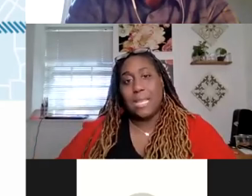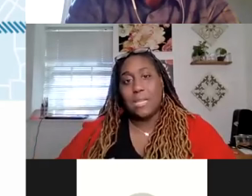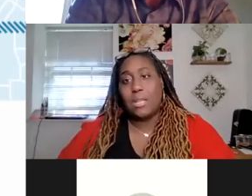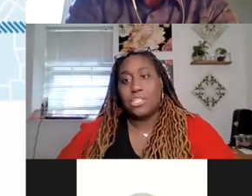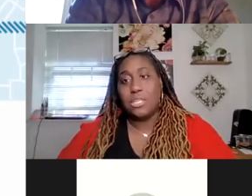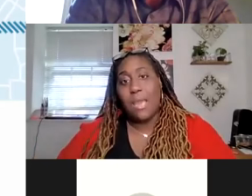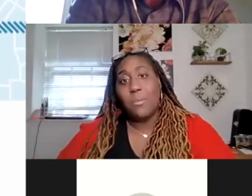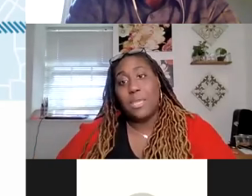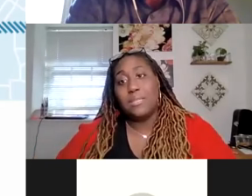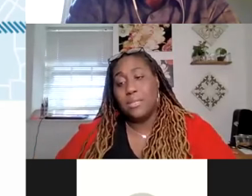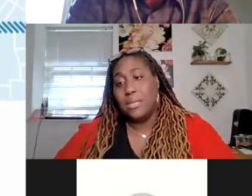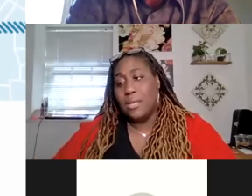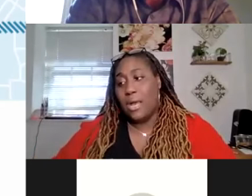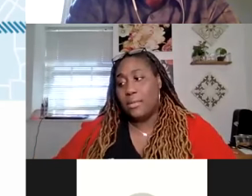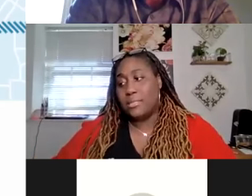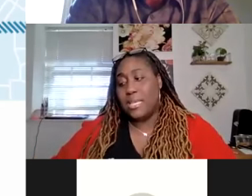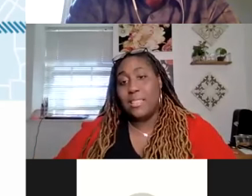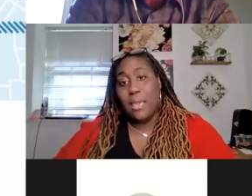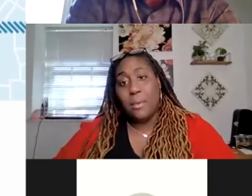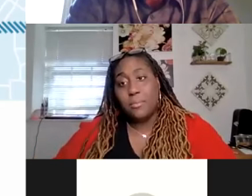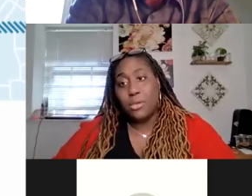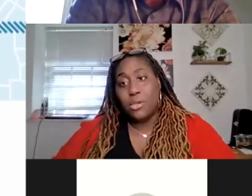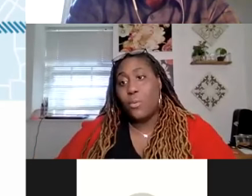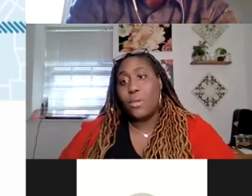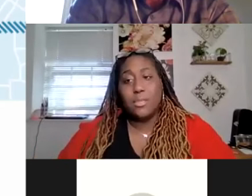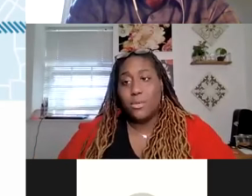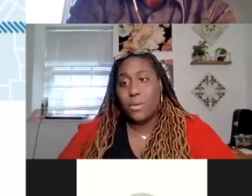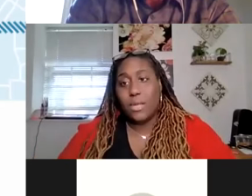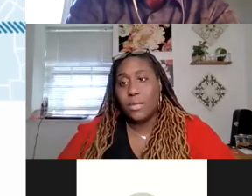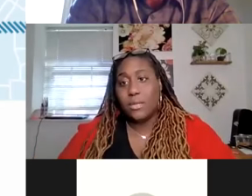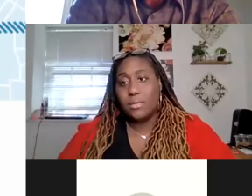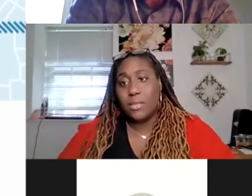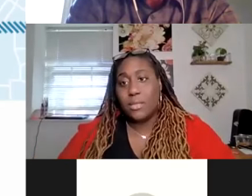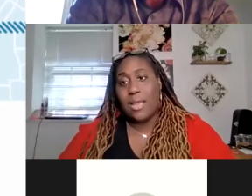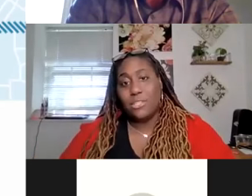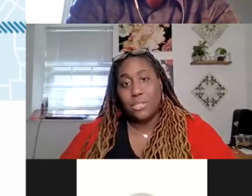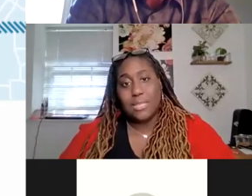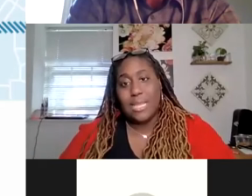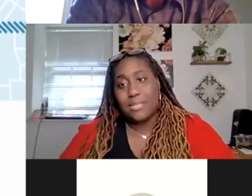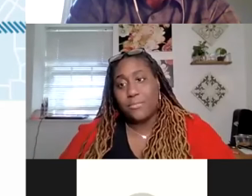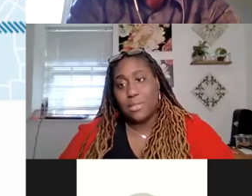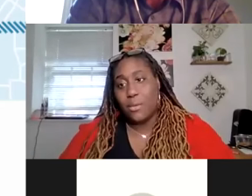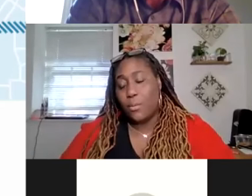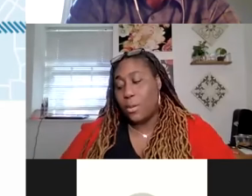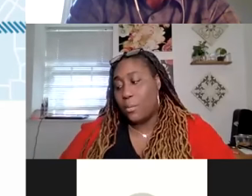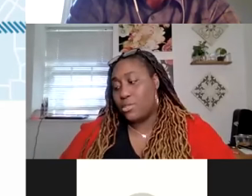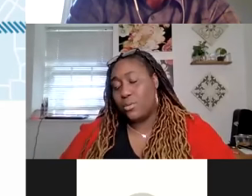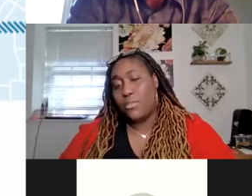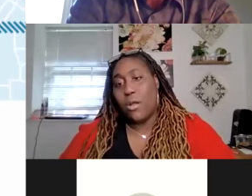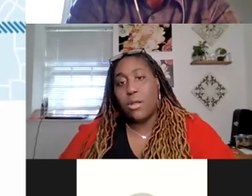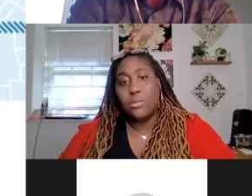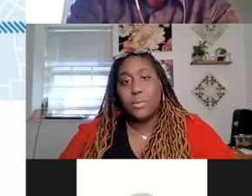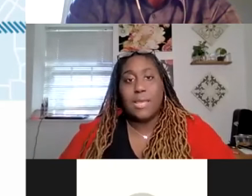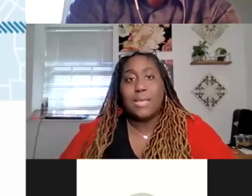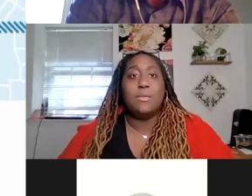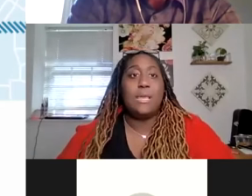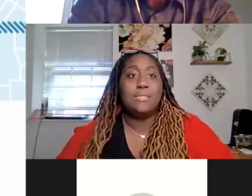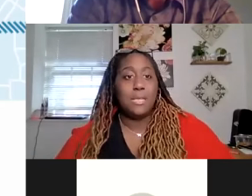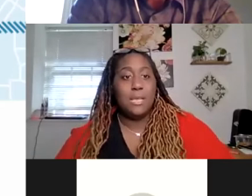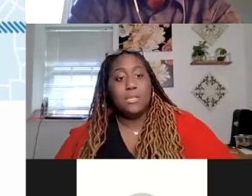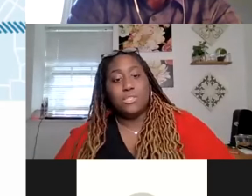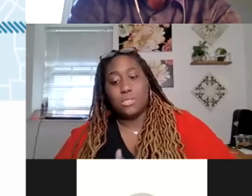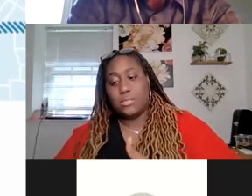does technology now mean to them going in the door? They're going to have to look at that differently. We want to make sure that they're armed with that.